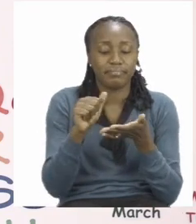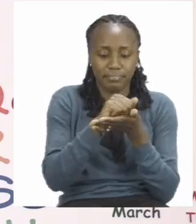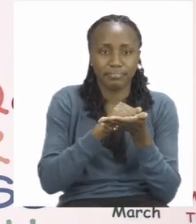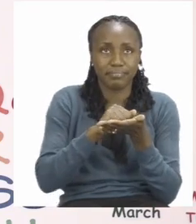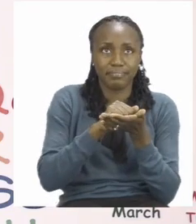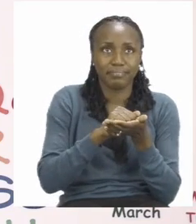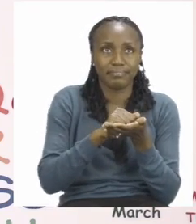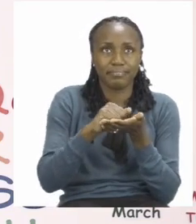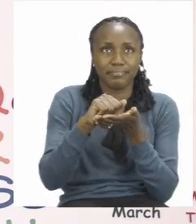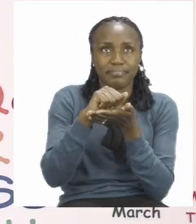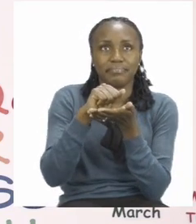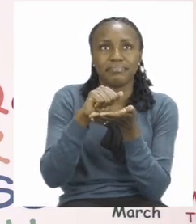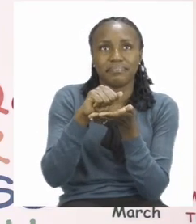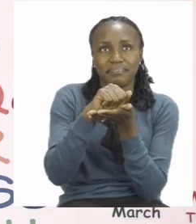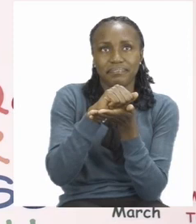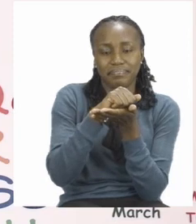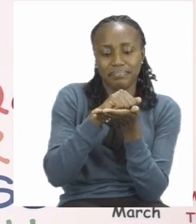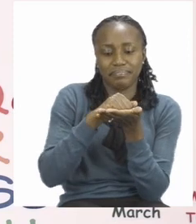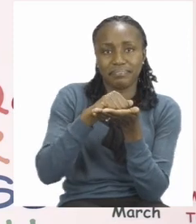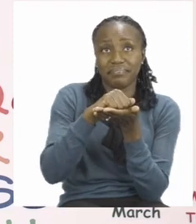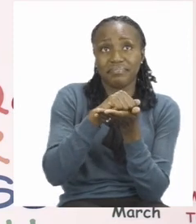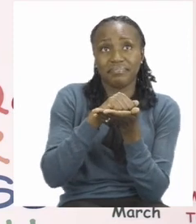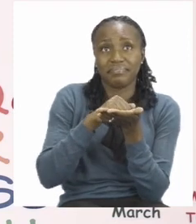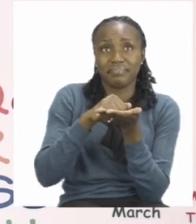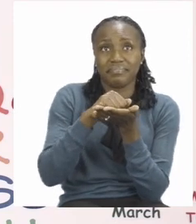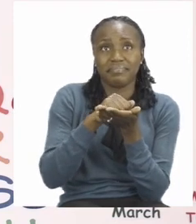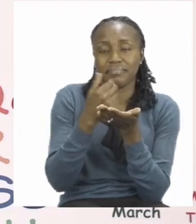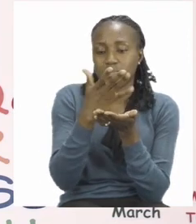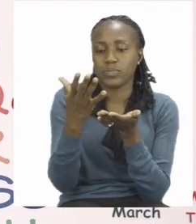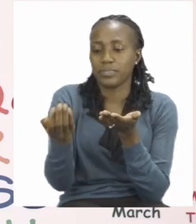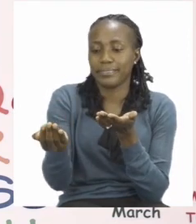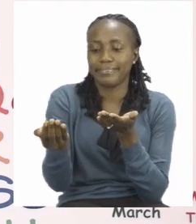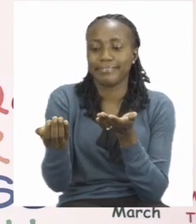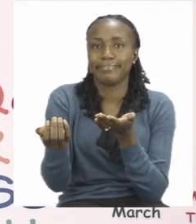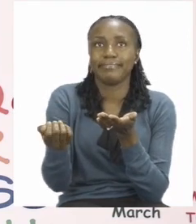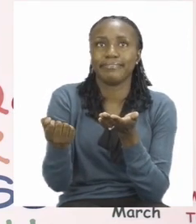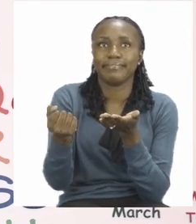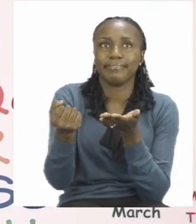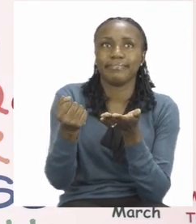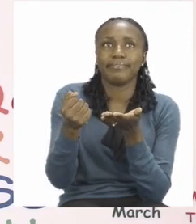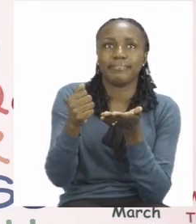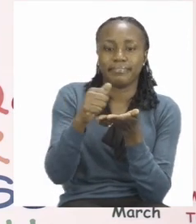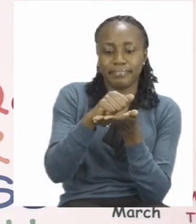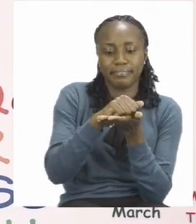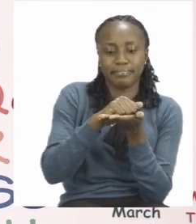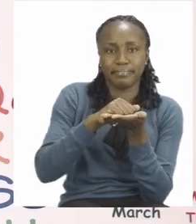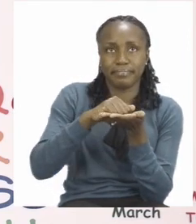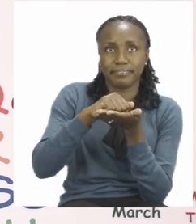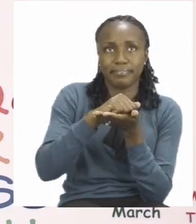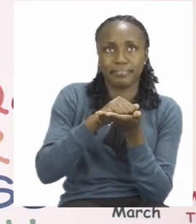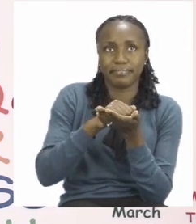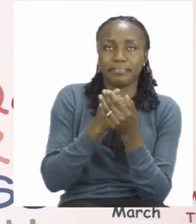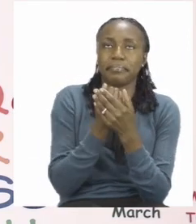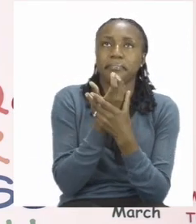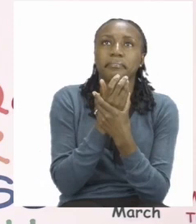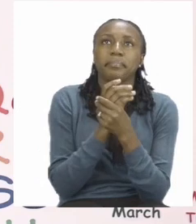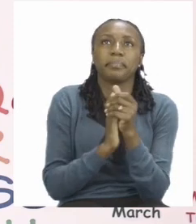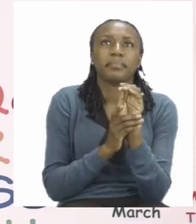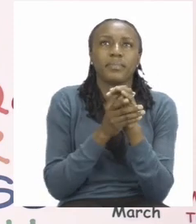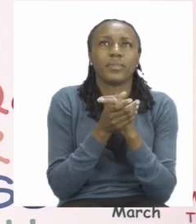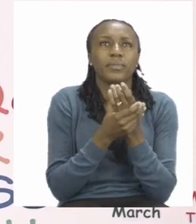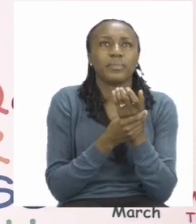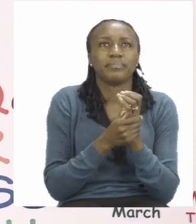take your soap and we need a little bit of water to start with to make our hands damp. Then we use the soap to